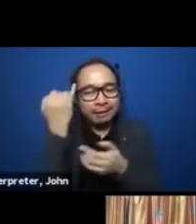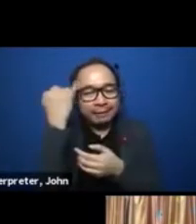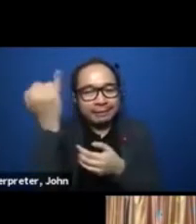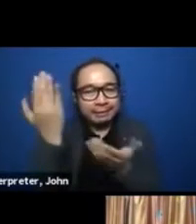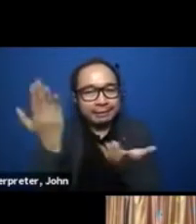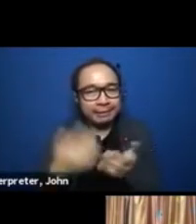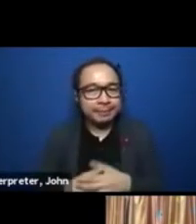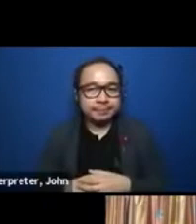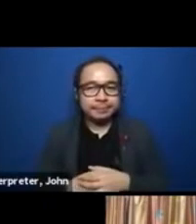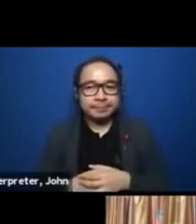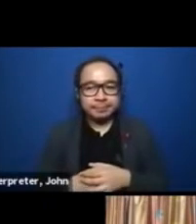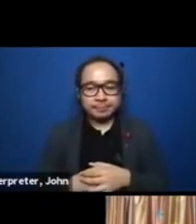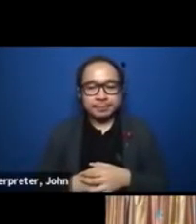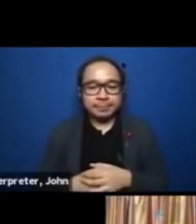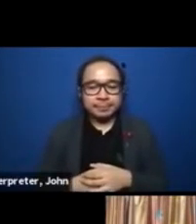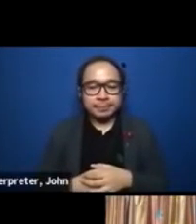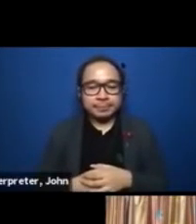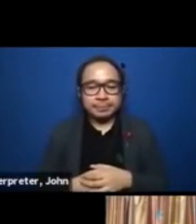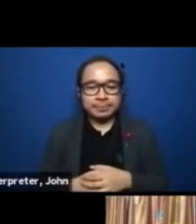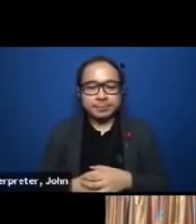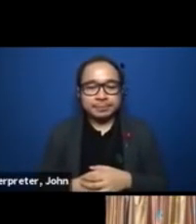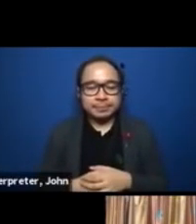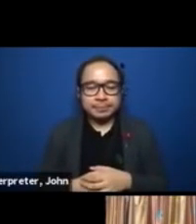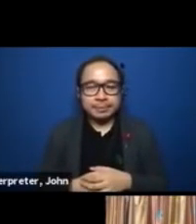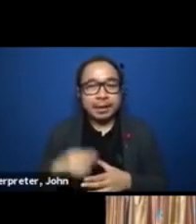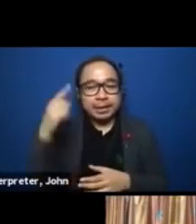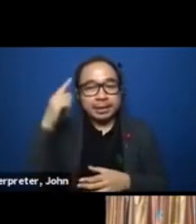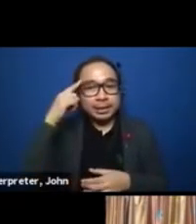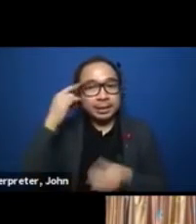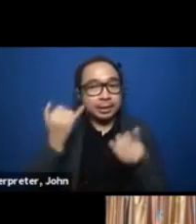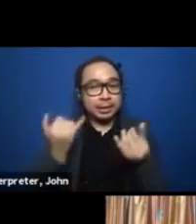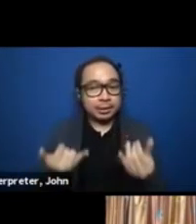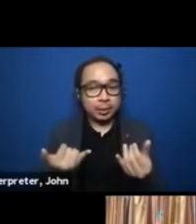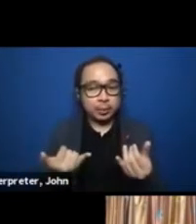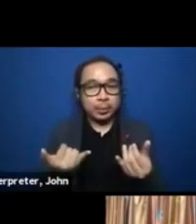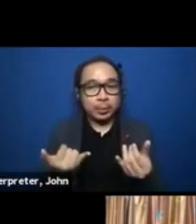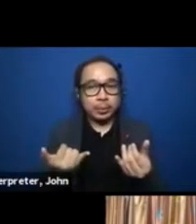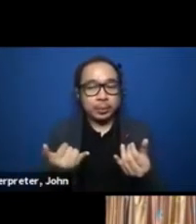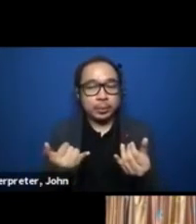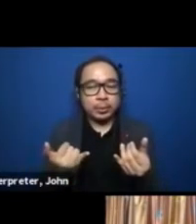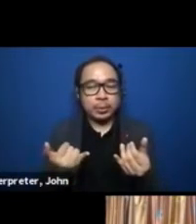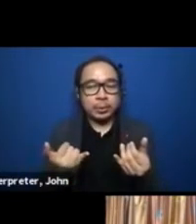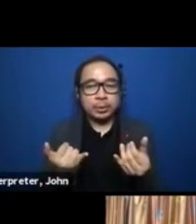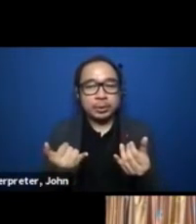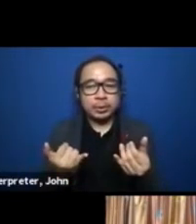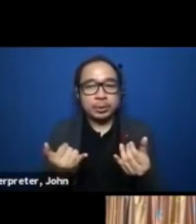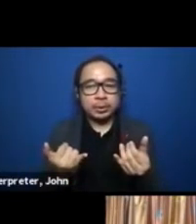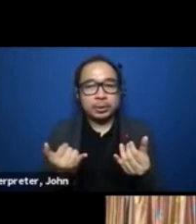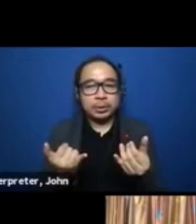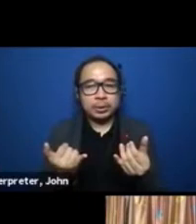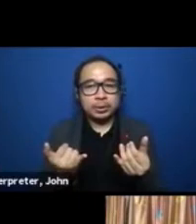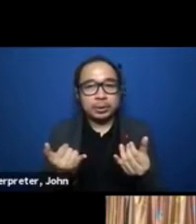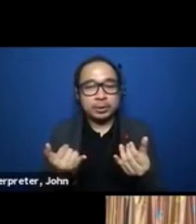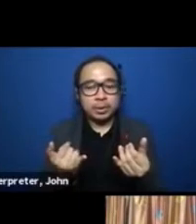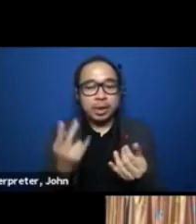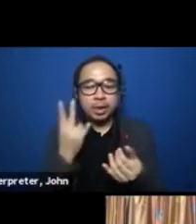I think because the intervention, the package of prevention, we do have like a